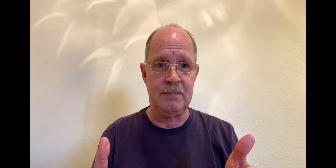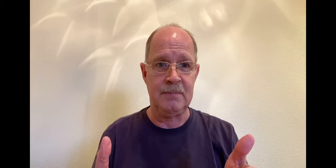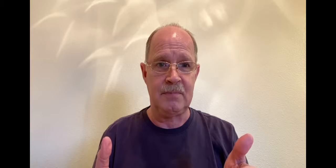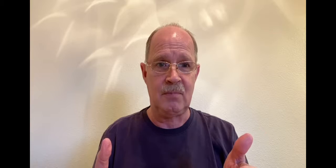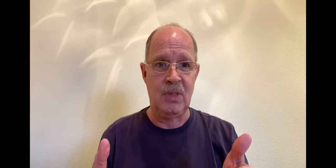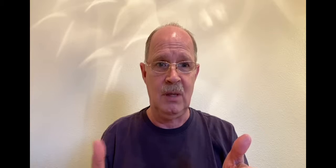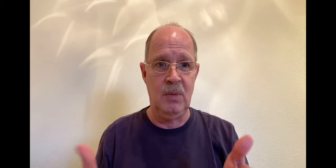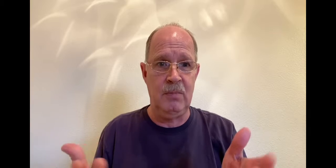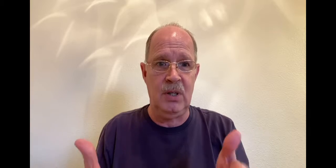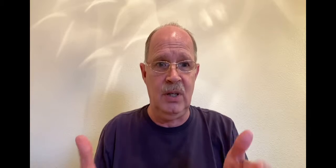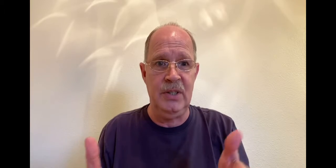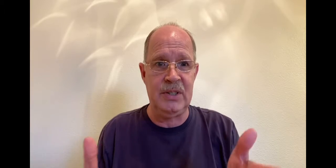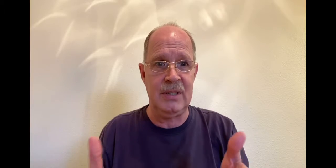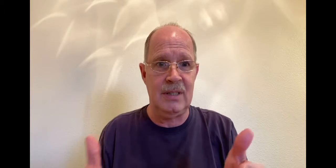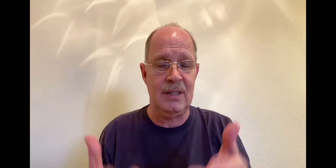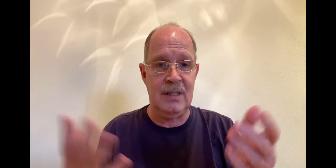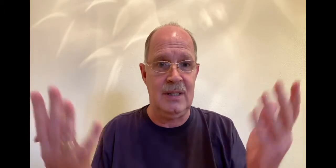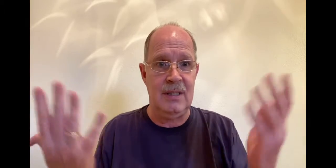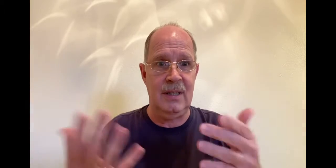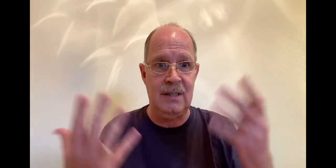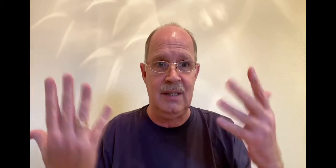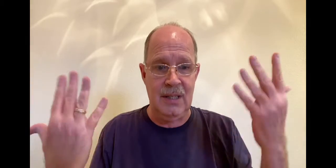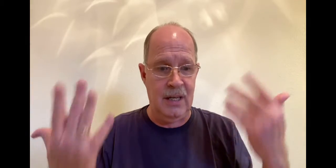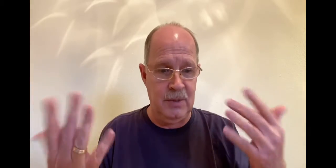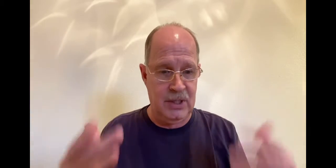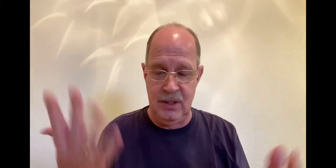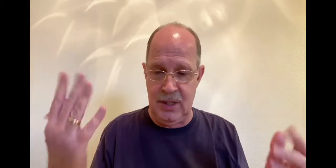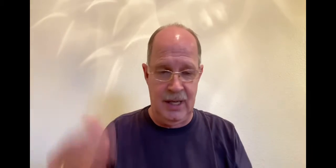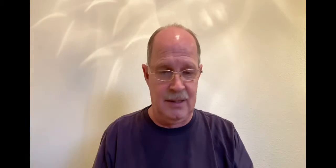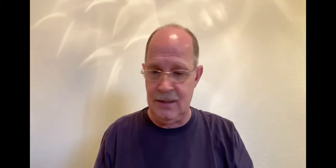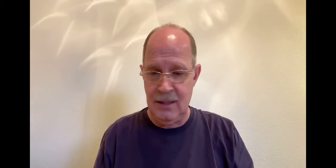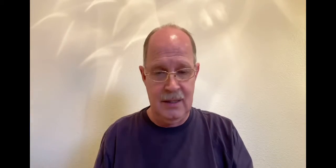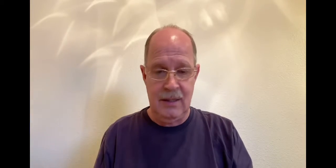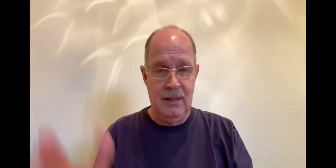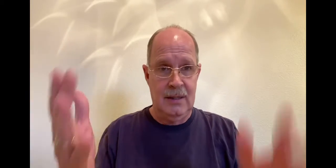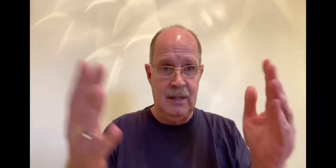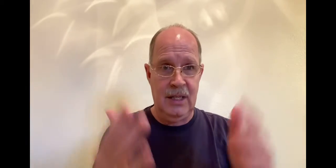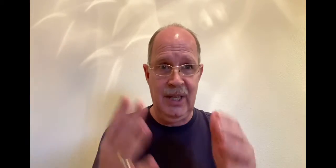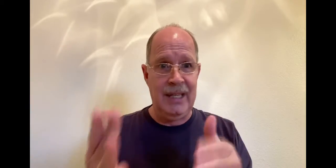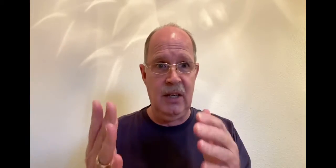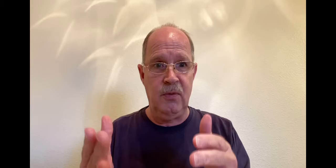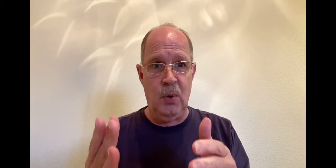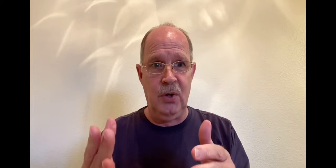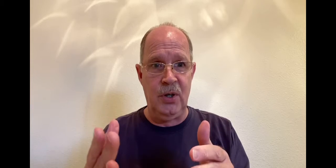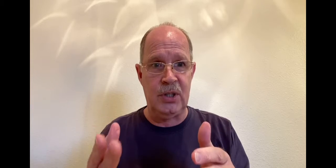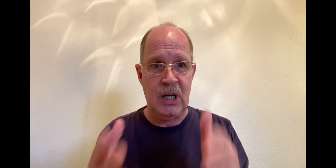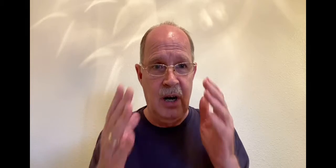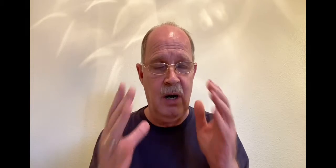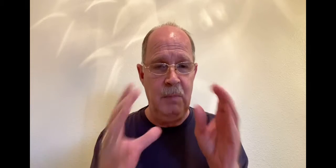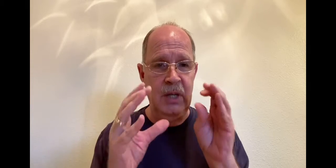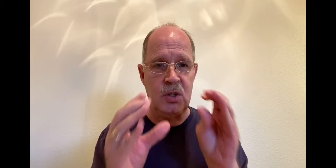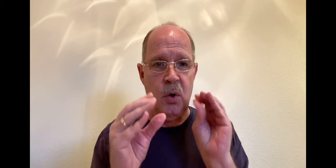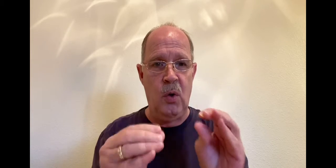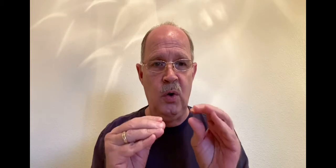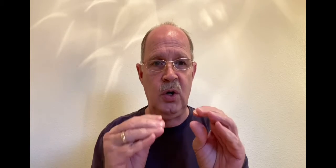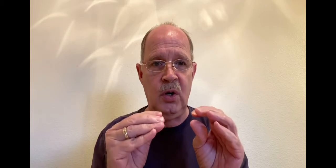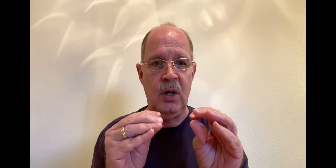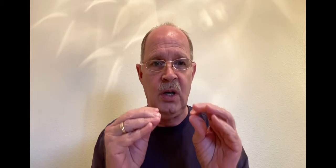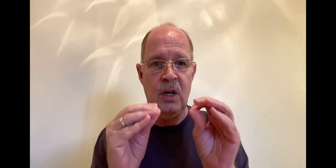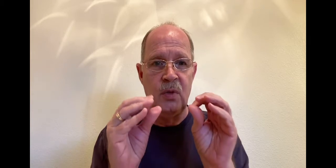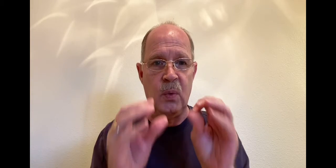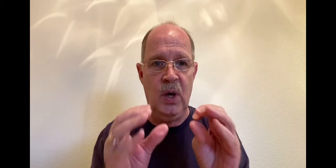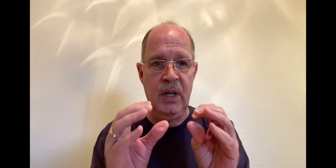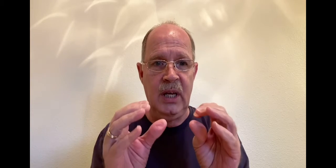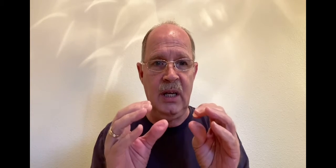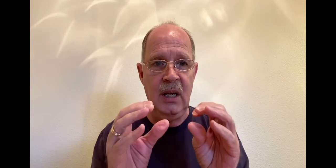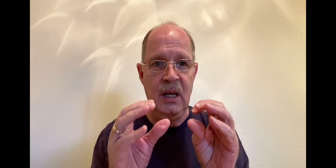it. But because it's not a machine, you can't. Executive orders are meant to order